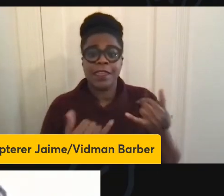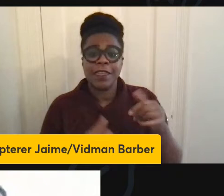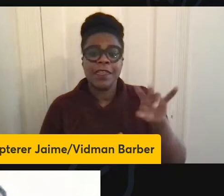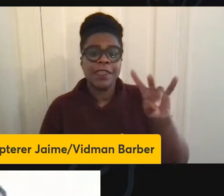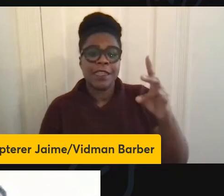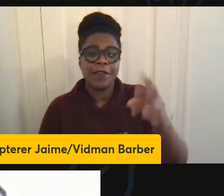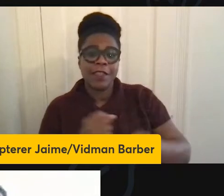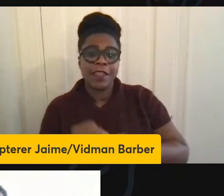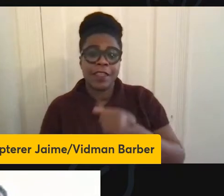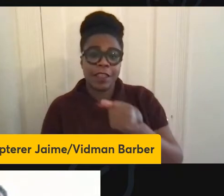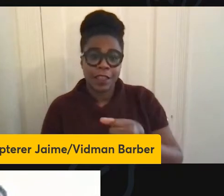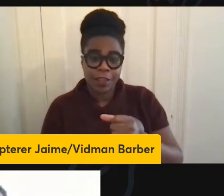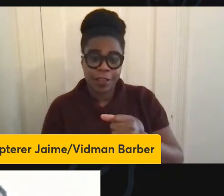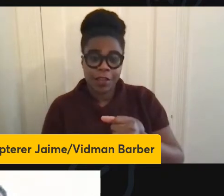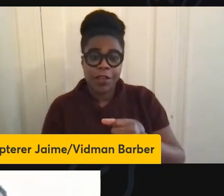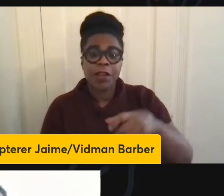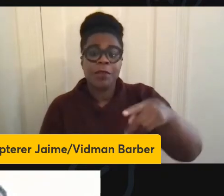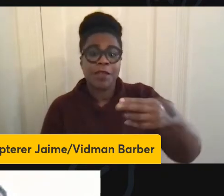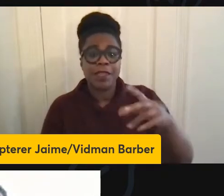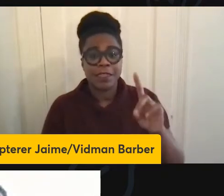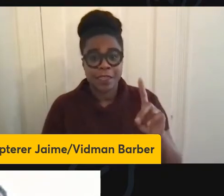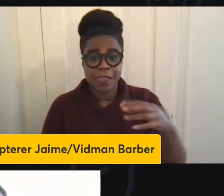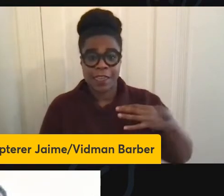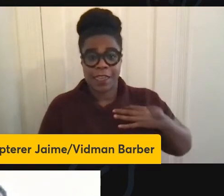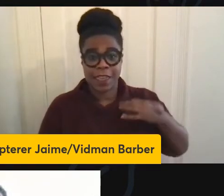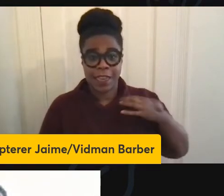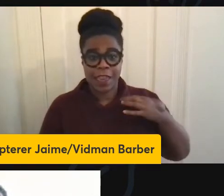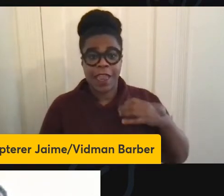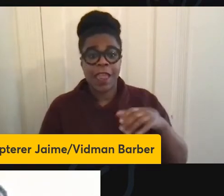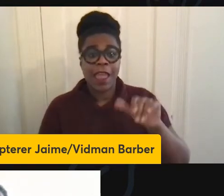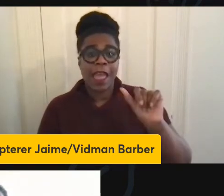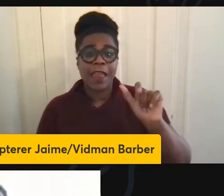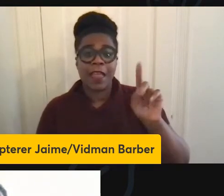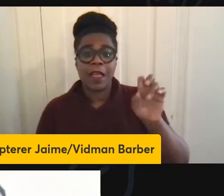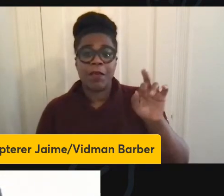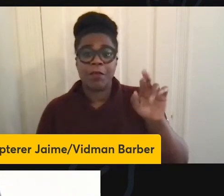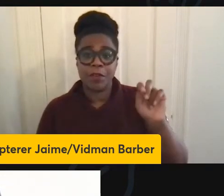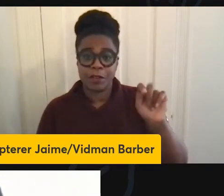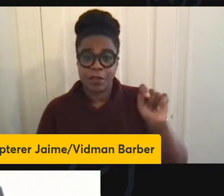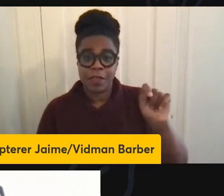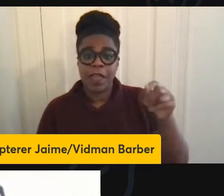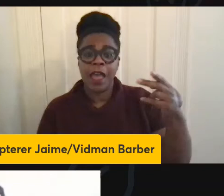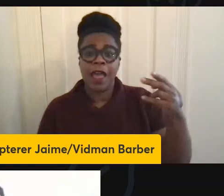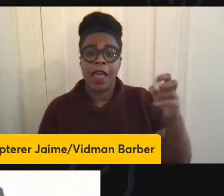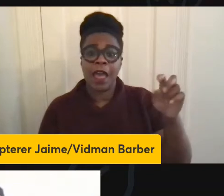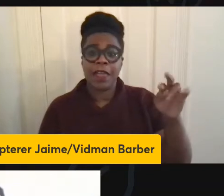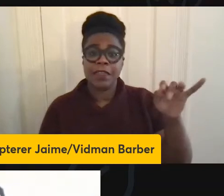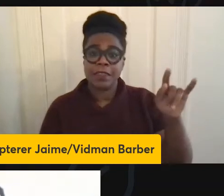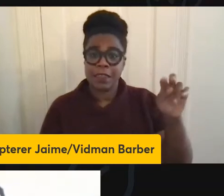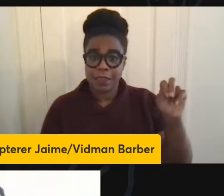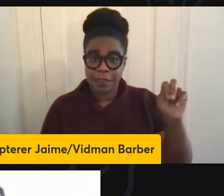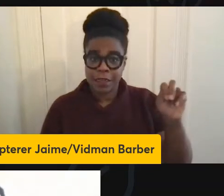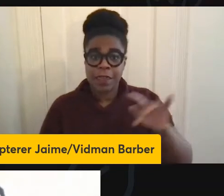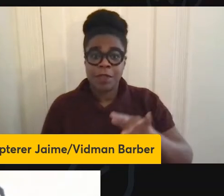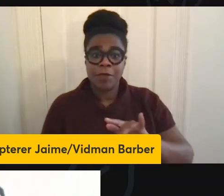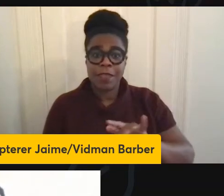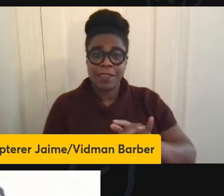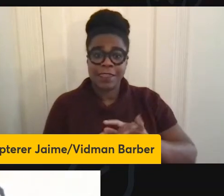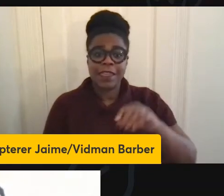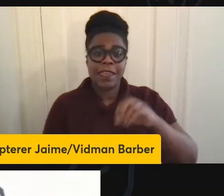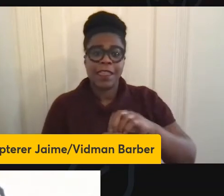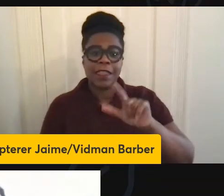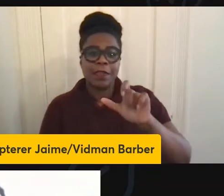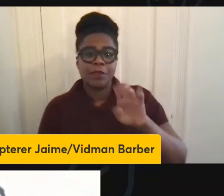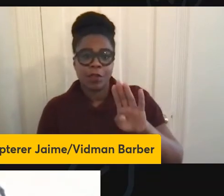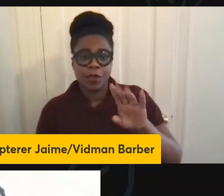seventh-year MD PhD candidate at the Albert Einstein College of Medicine in the laboratory of David Fuchsman in